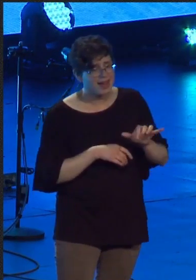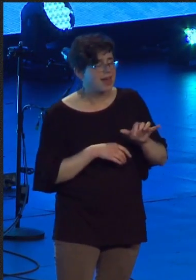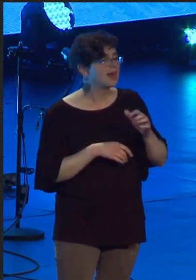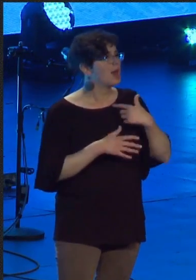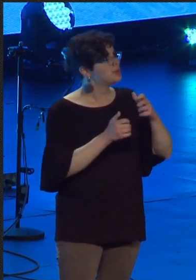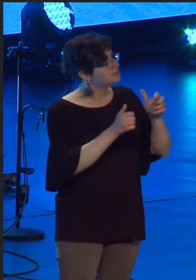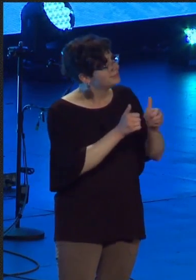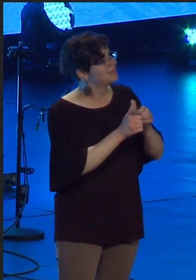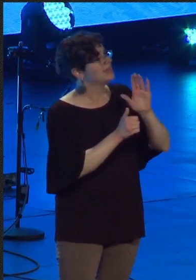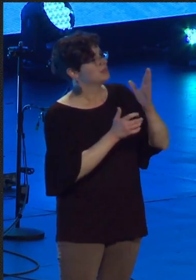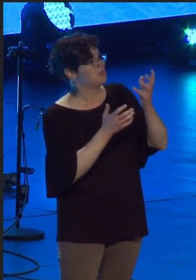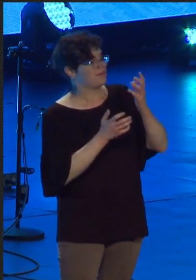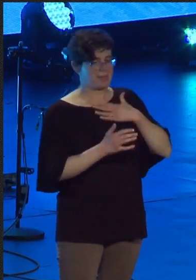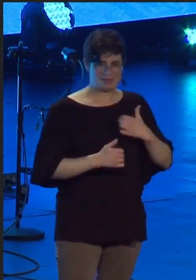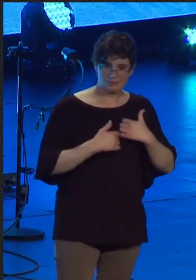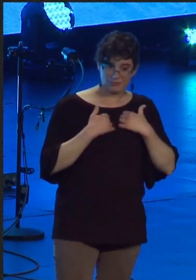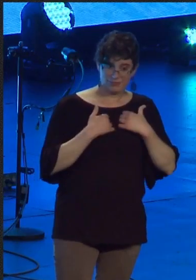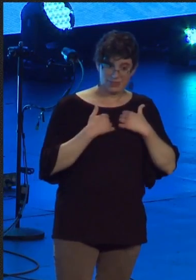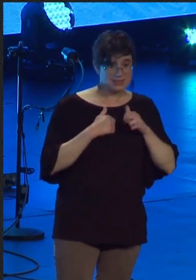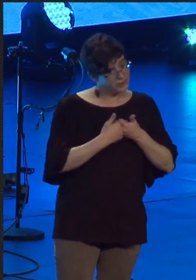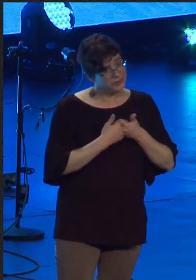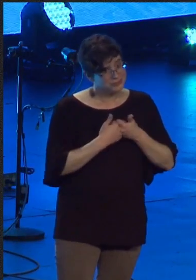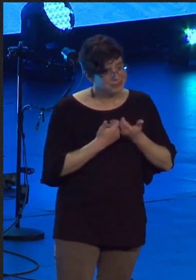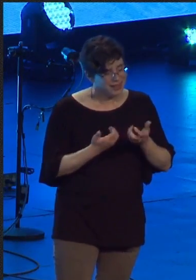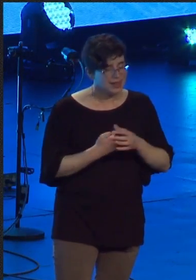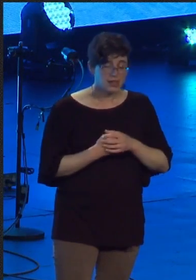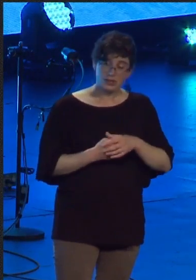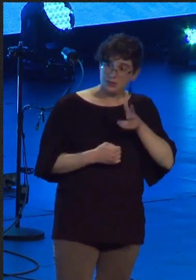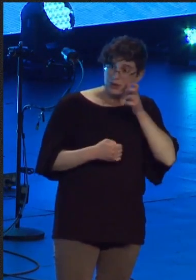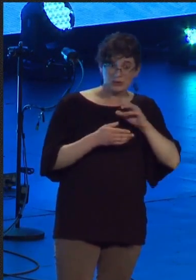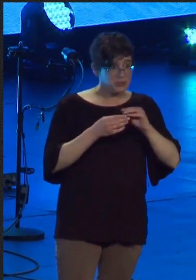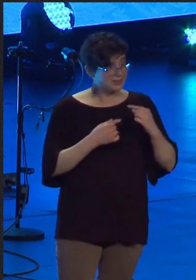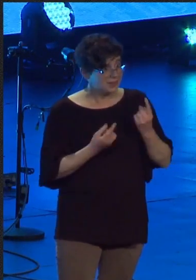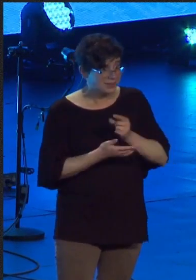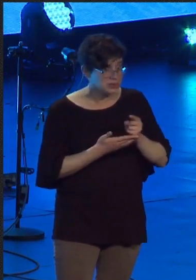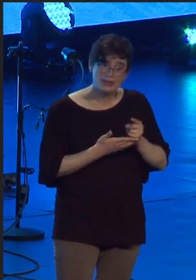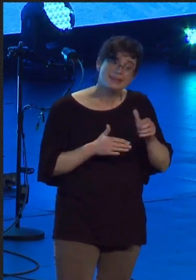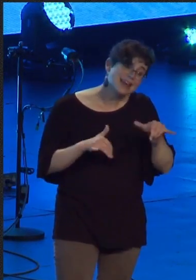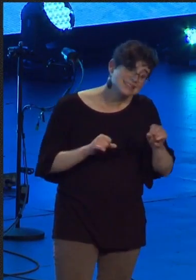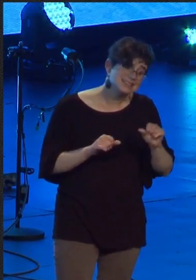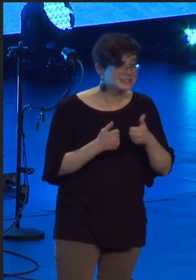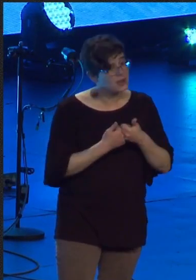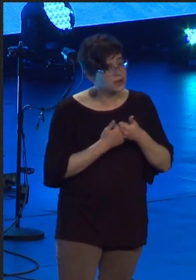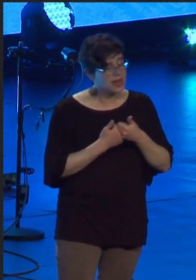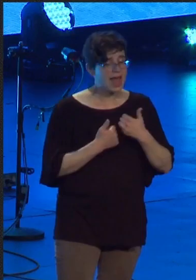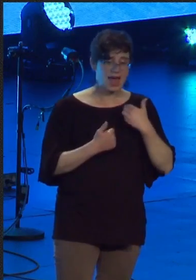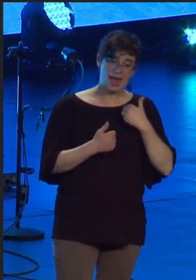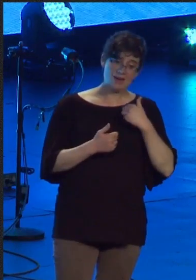will and his leading. But is it hard? I heard these stories this week. Is it hard? Talked to our friend in the Middle East.